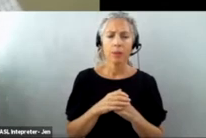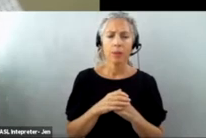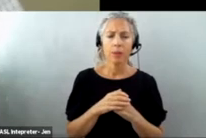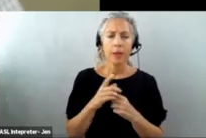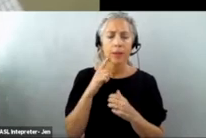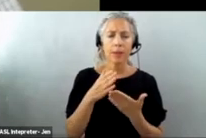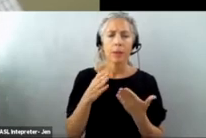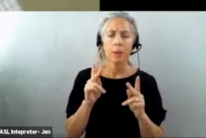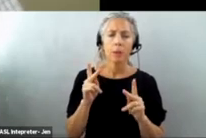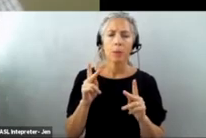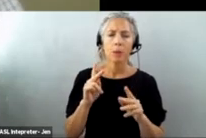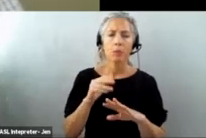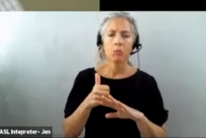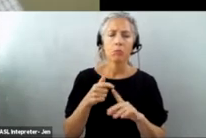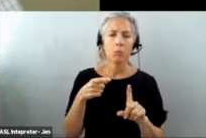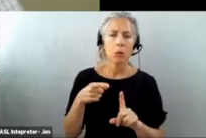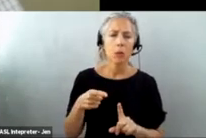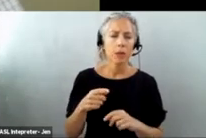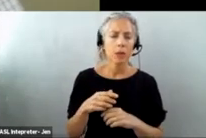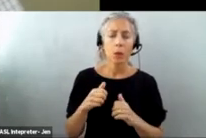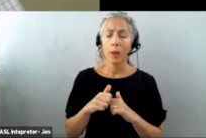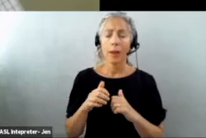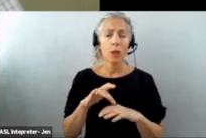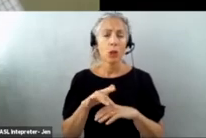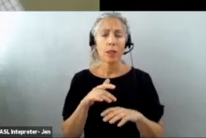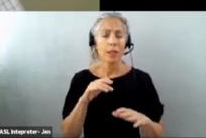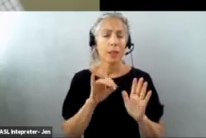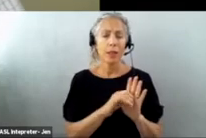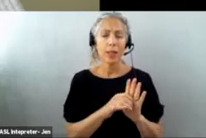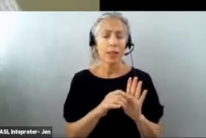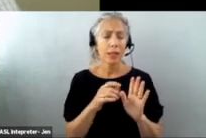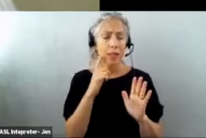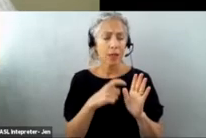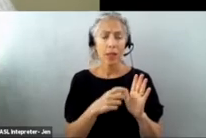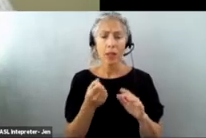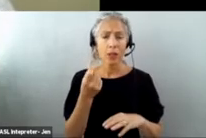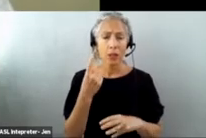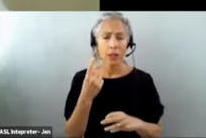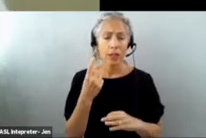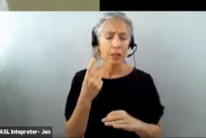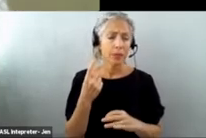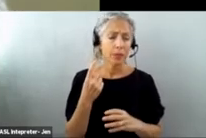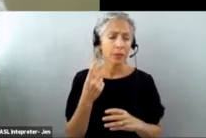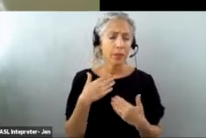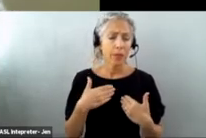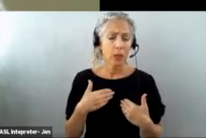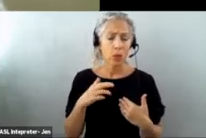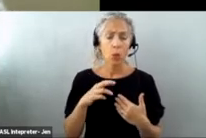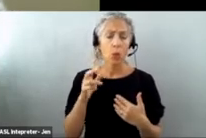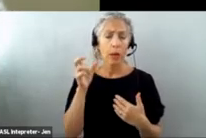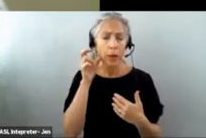points earlier made that without early identification and understanding of let's say a physical or